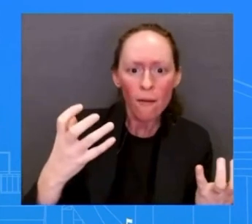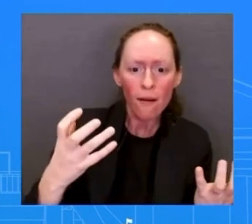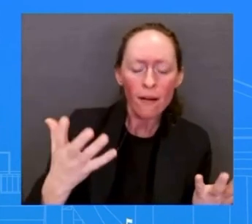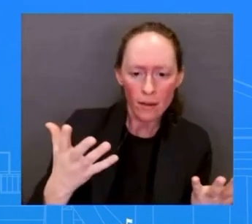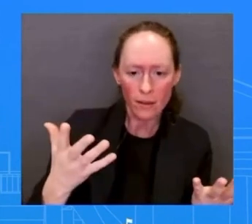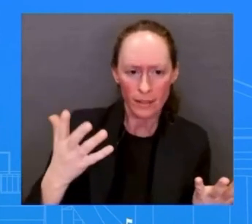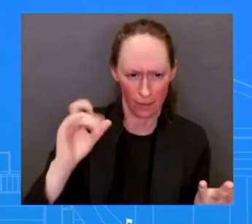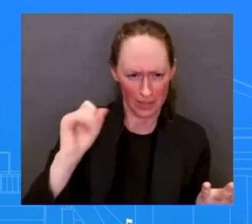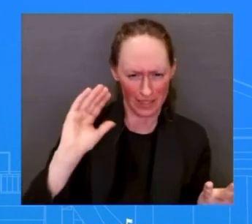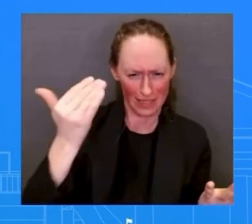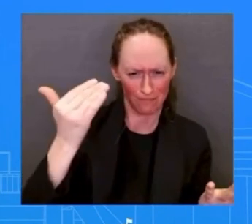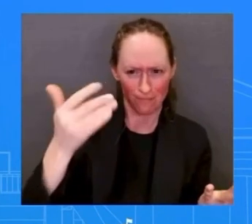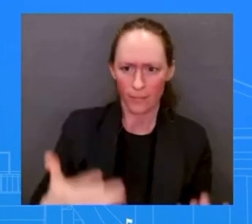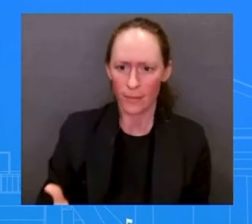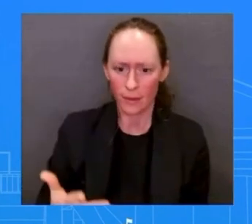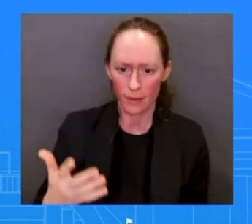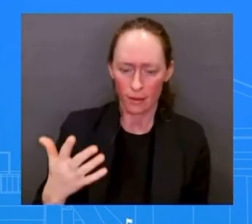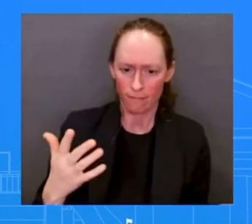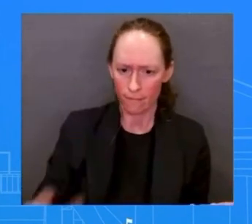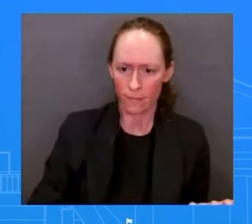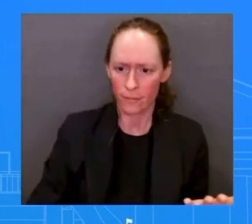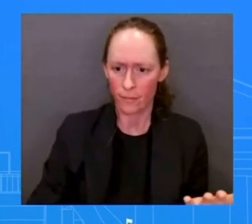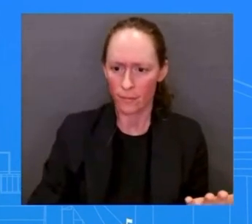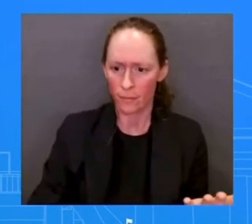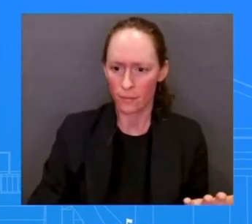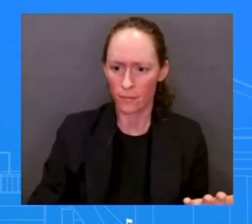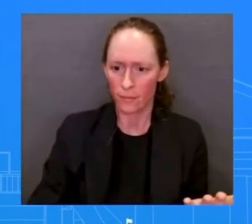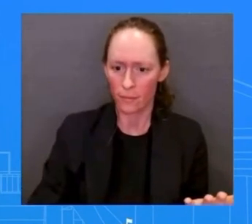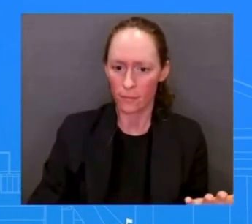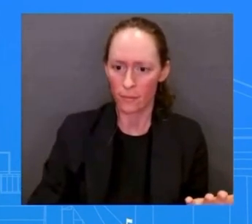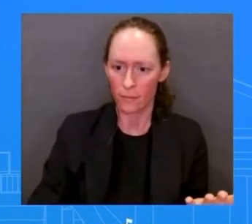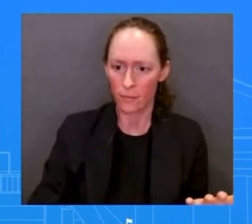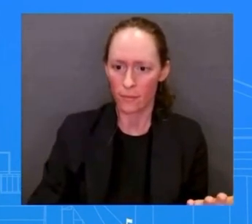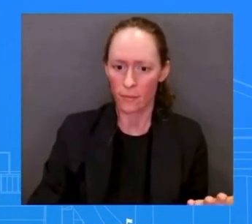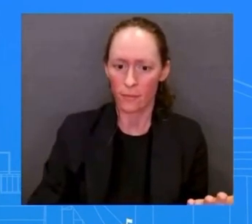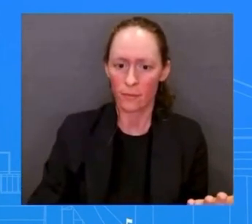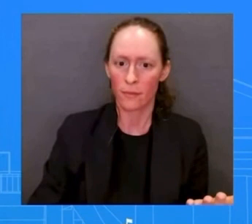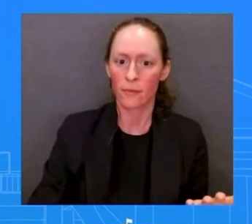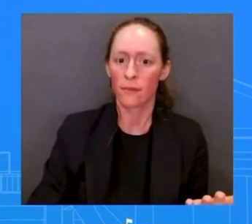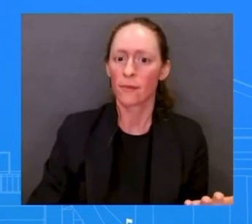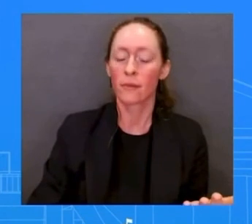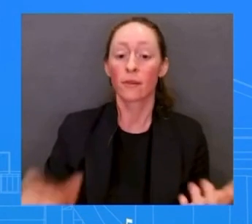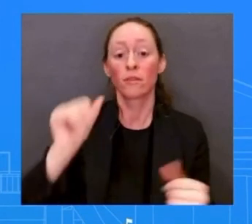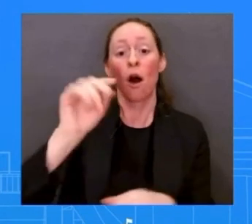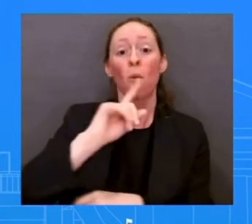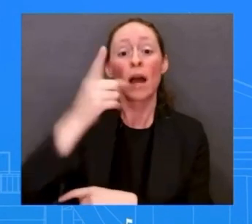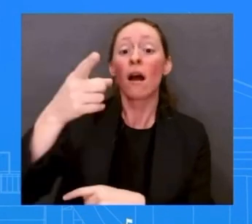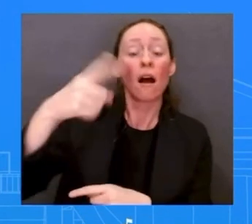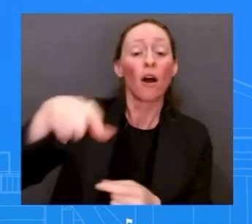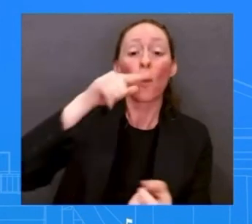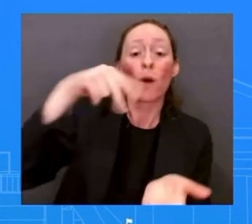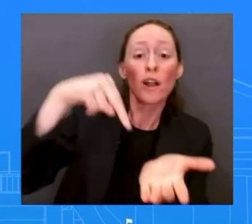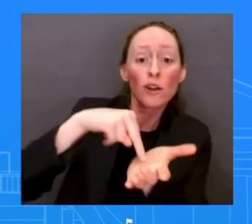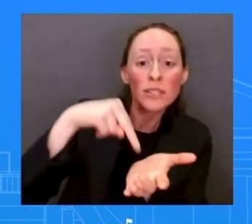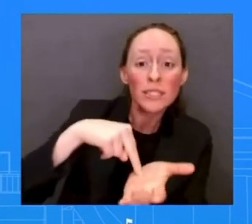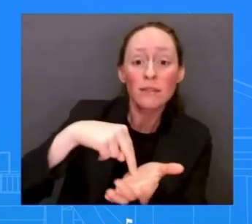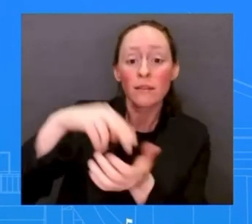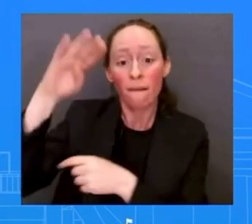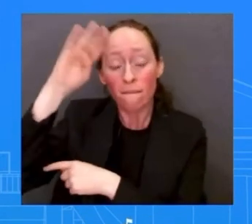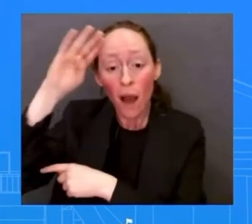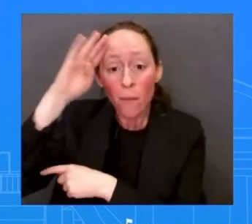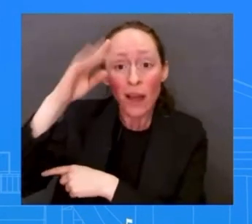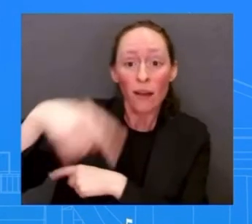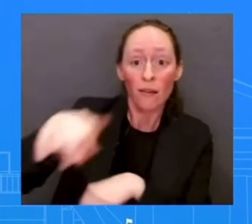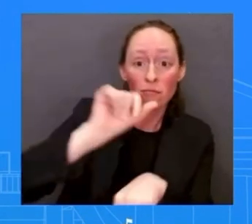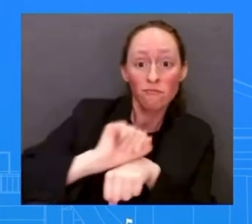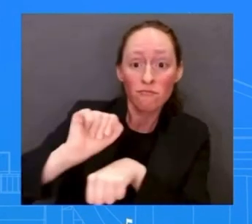give $10,000 to a nurse or a firefighter, that somehow is unacceptable or